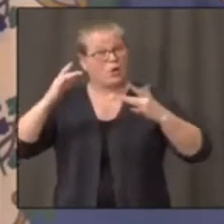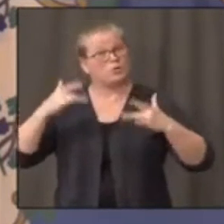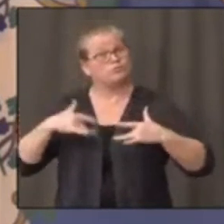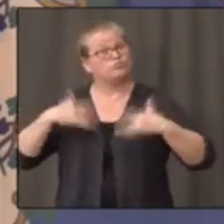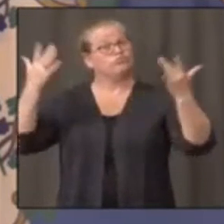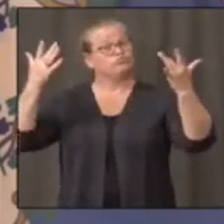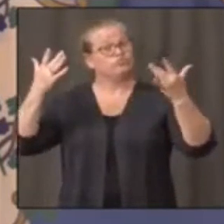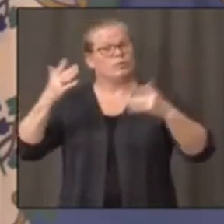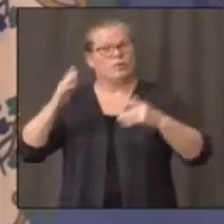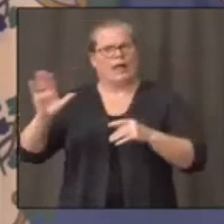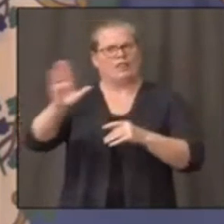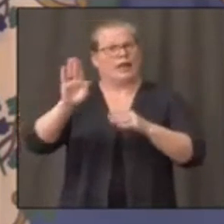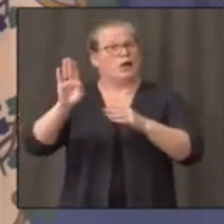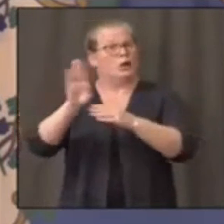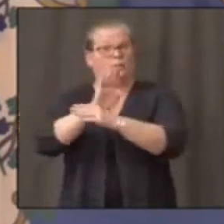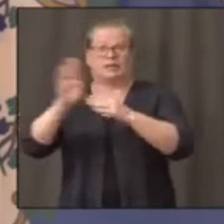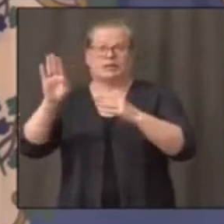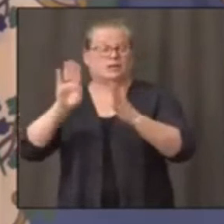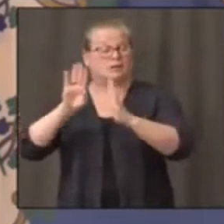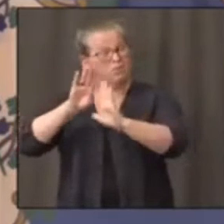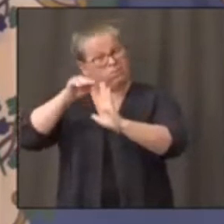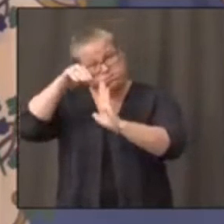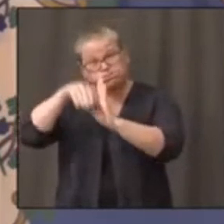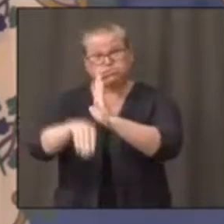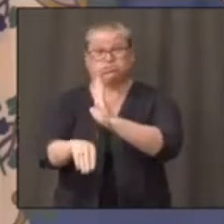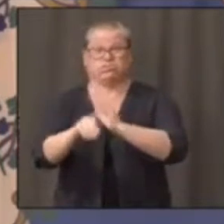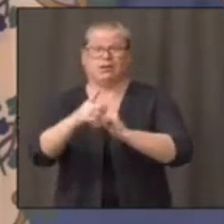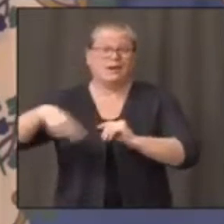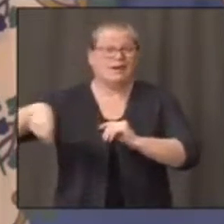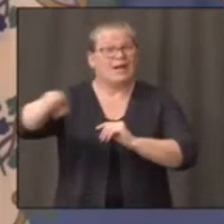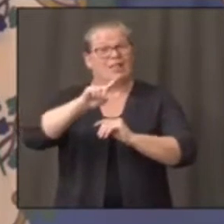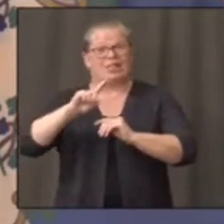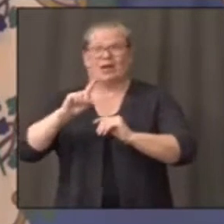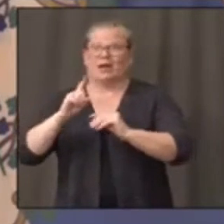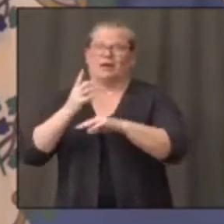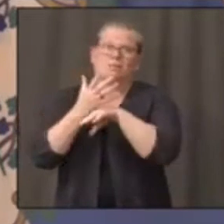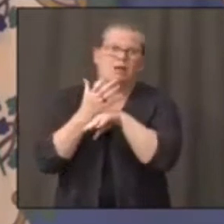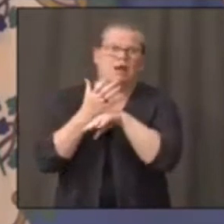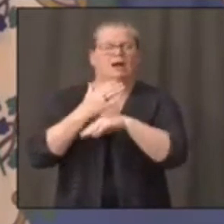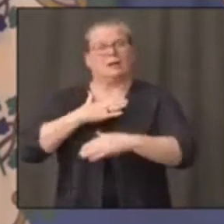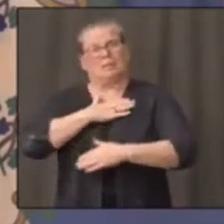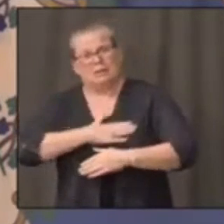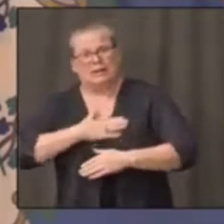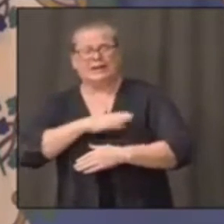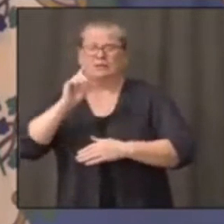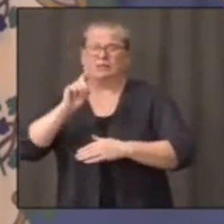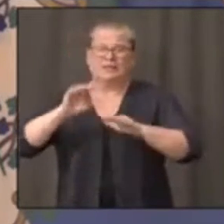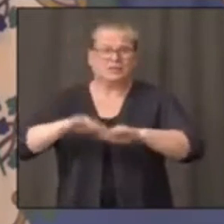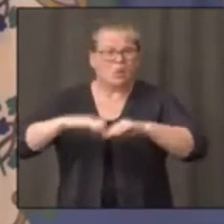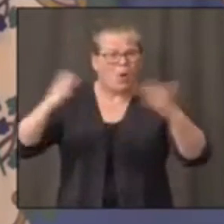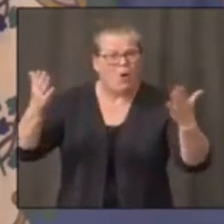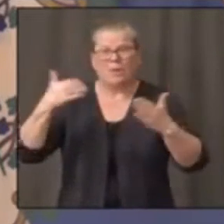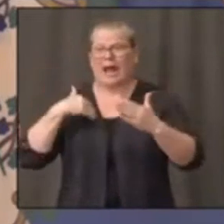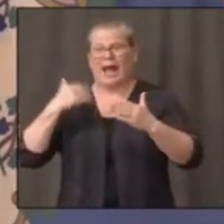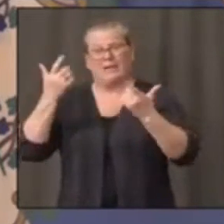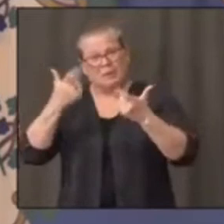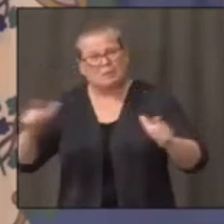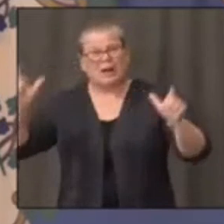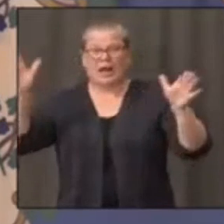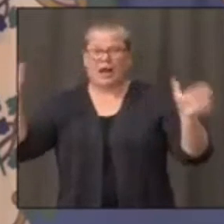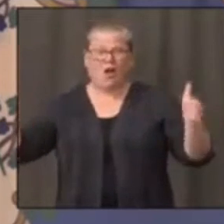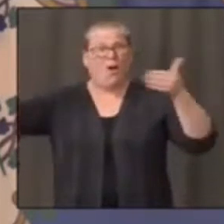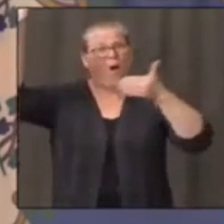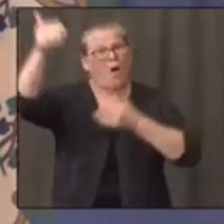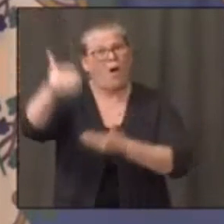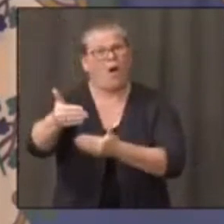just, anxious, pleading. What can you do? Let us get back. I got a big banquet hall. Let us have, a nice